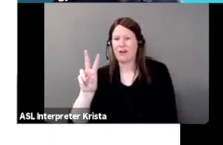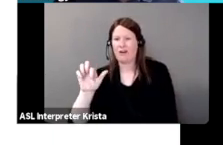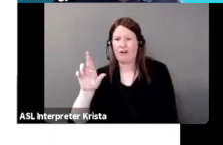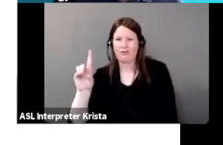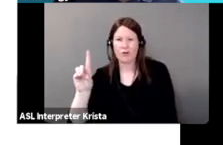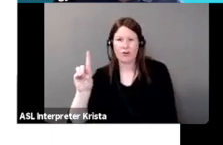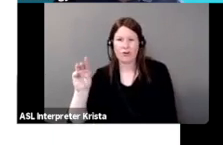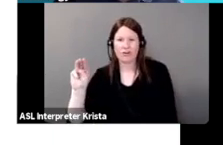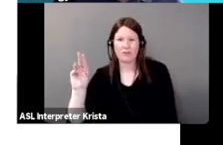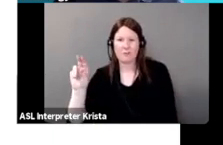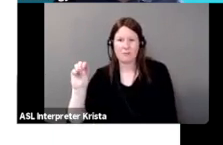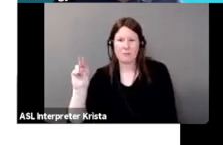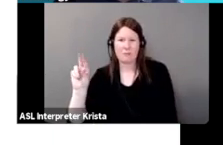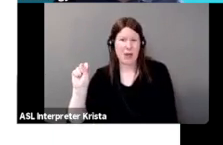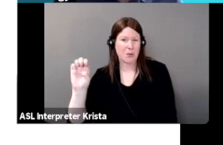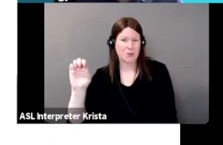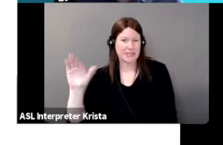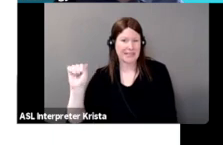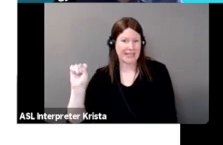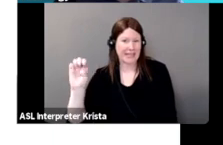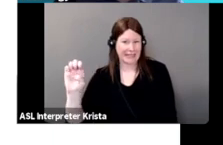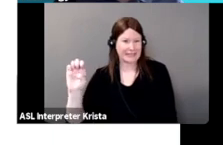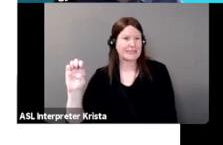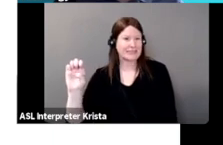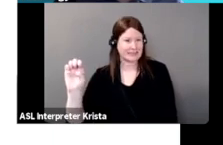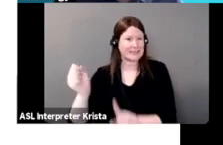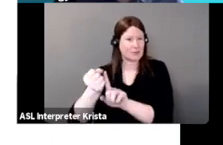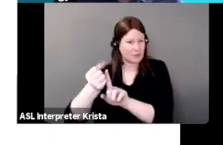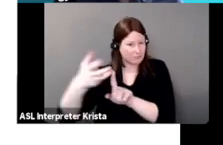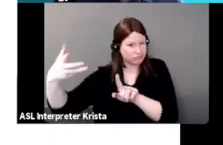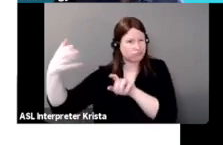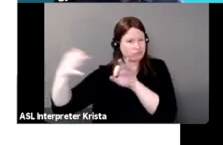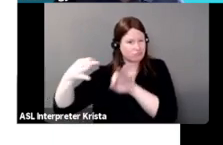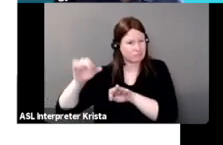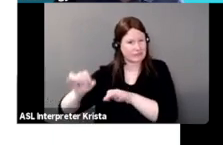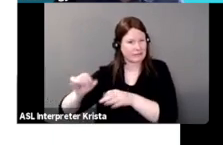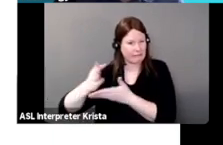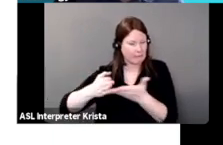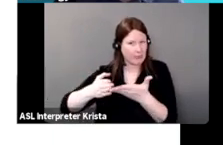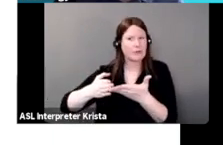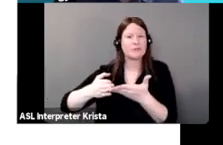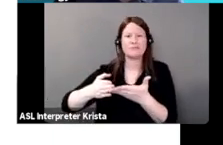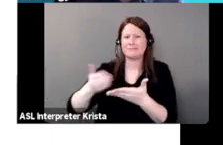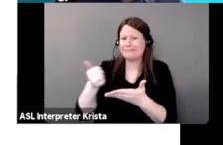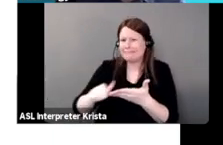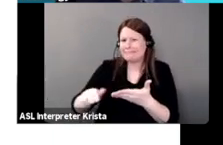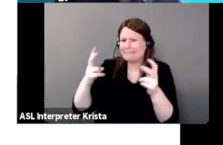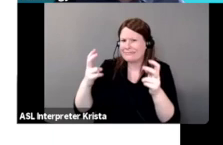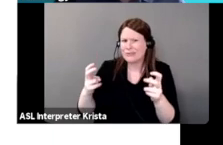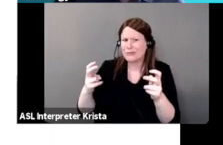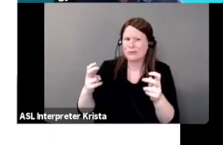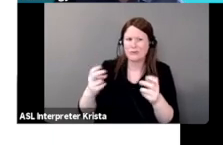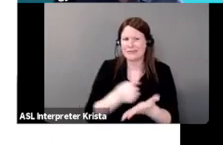more than enough information on that particular aspect. And if anyone has issues with patenting higher life forms,